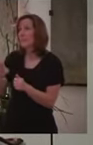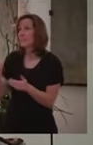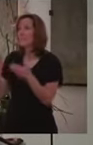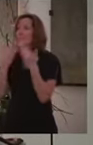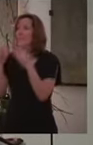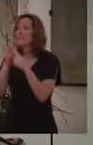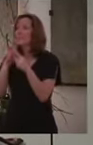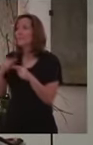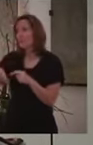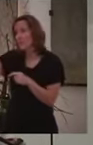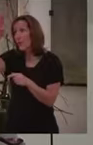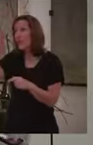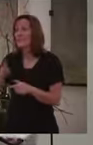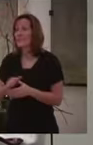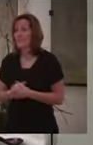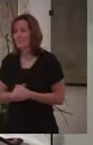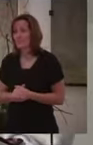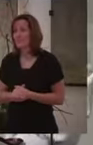Thanks be to God.